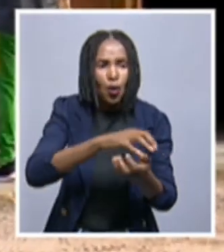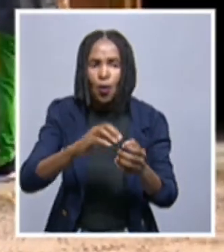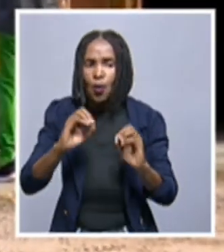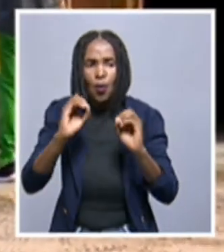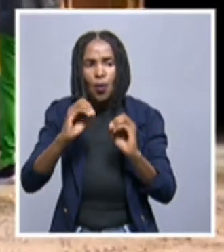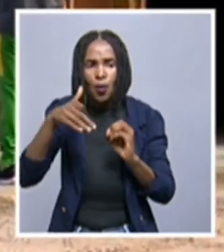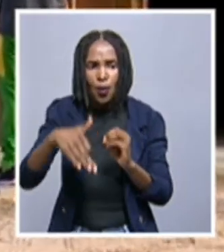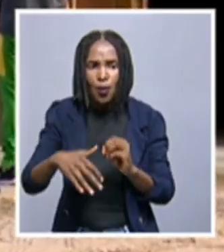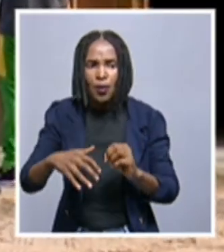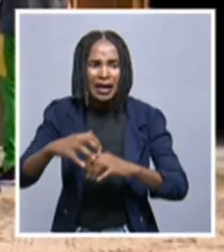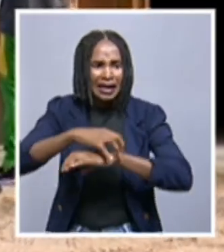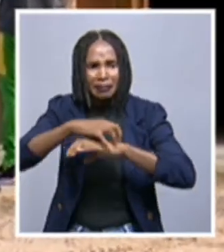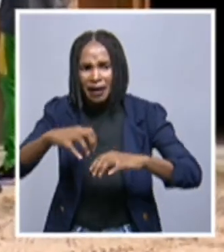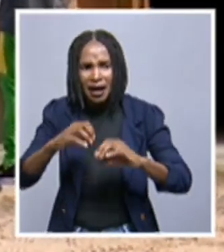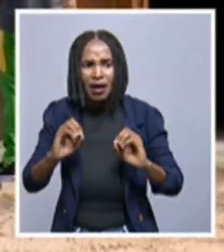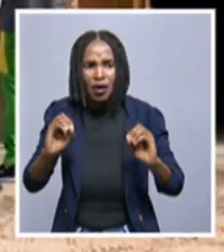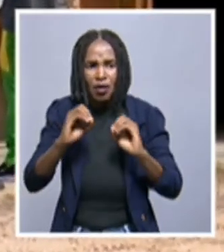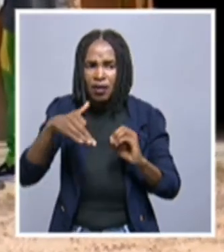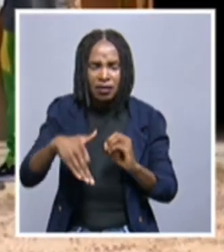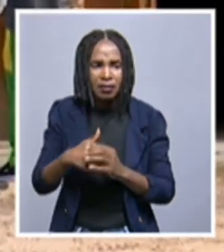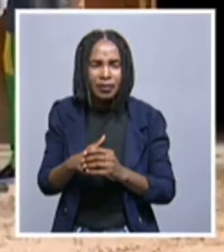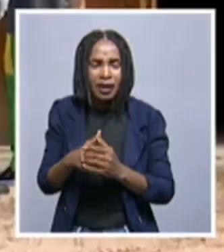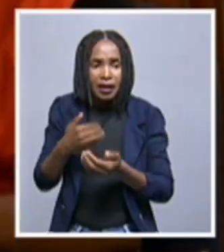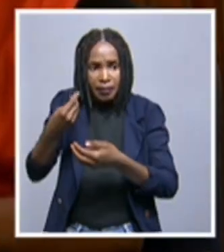or any havocs, then